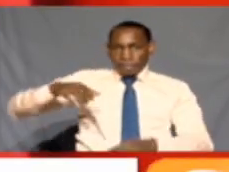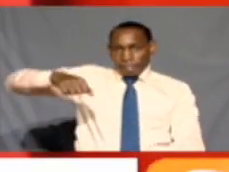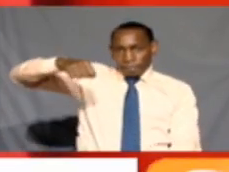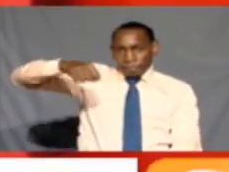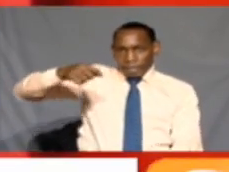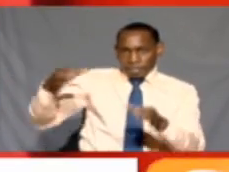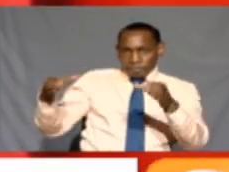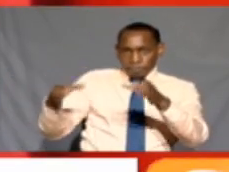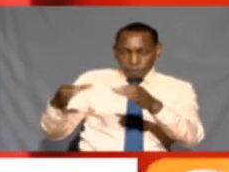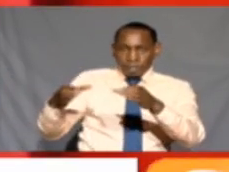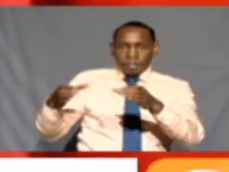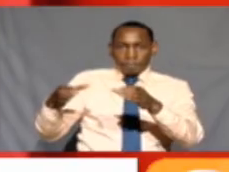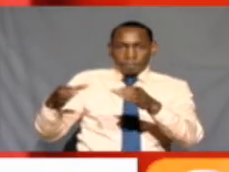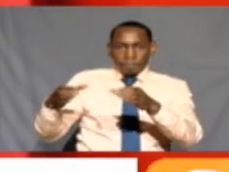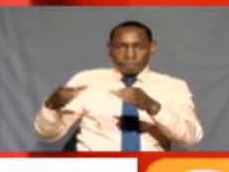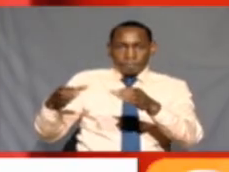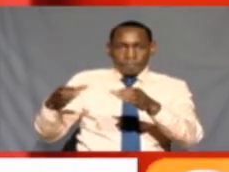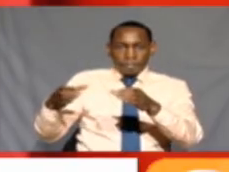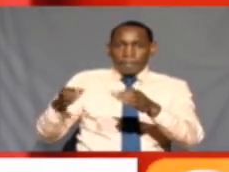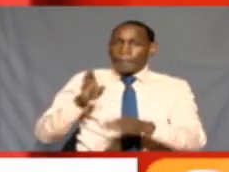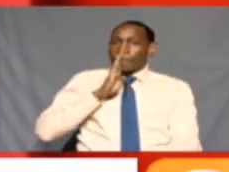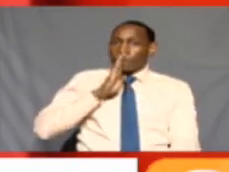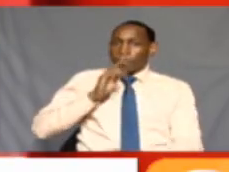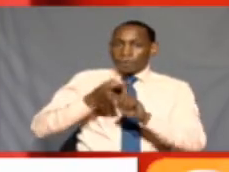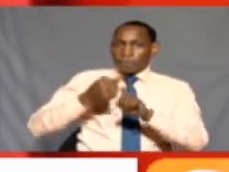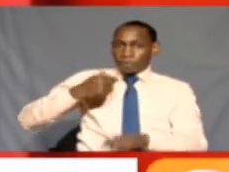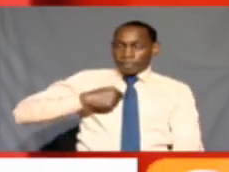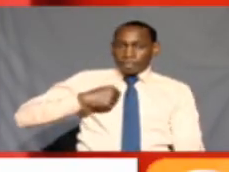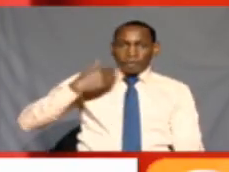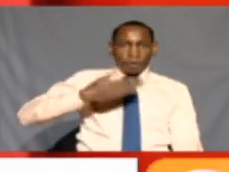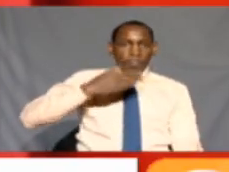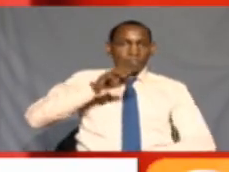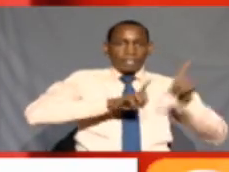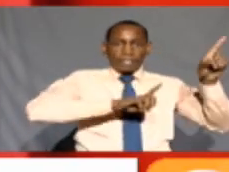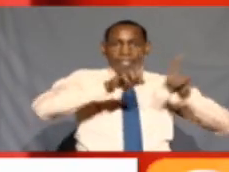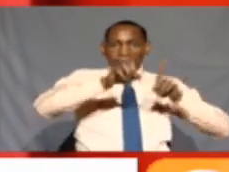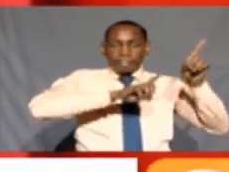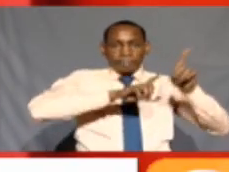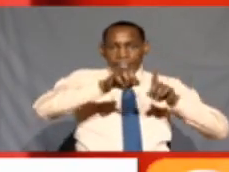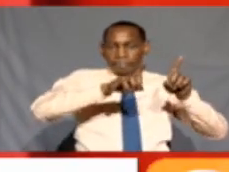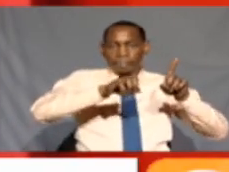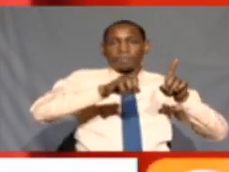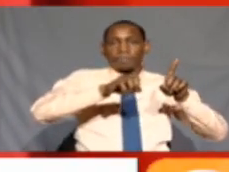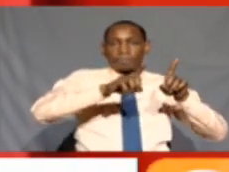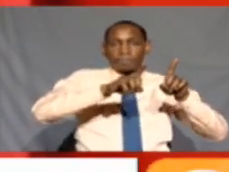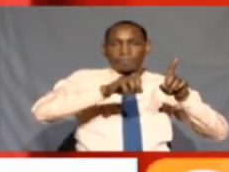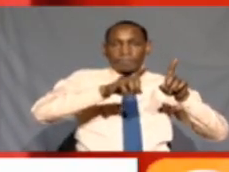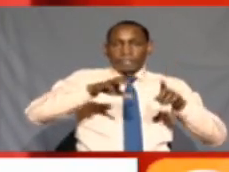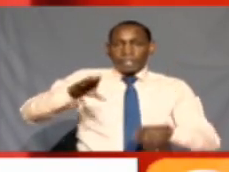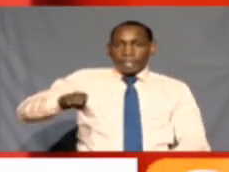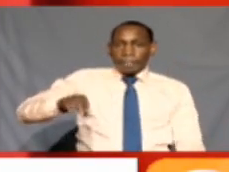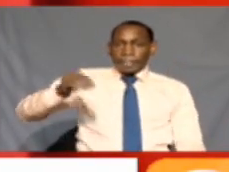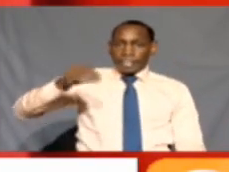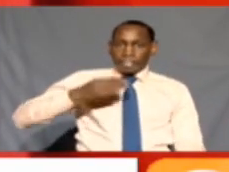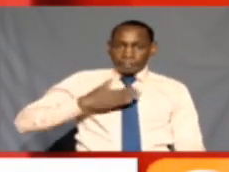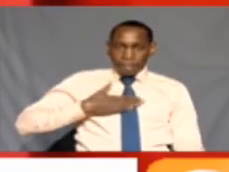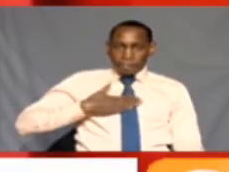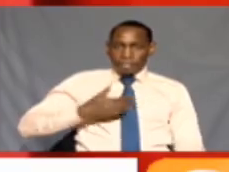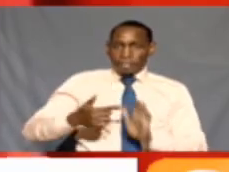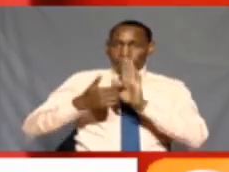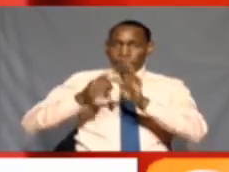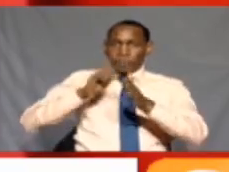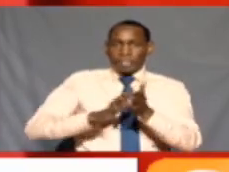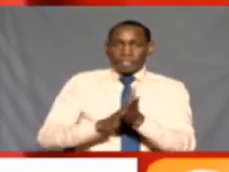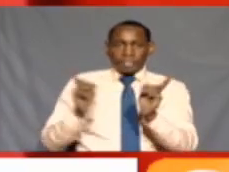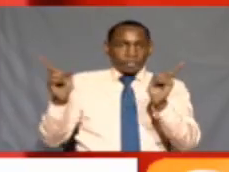Mm-hmm. Actually borrowed from me mm-hmm. because I'm always traveling with all these small ones, so okay. He took one of mine, so that to me indicated